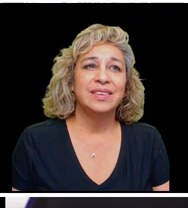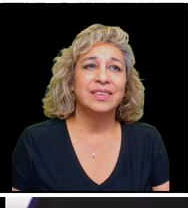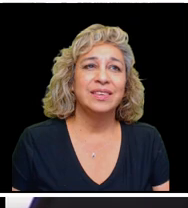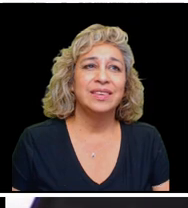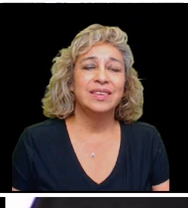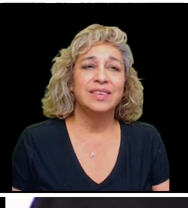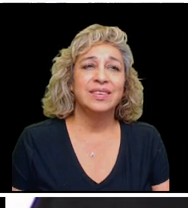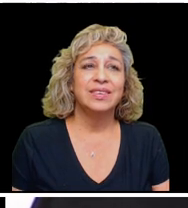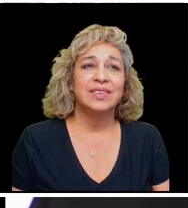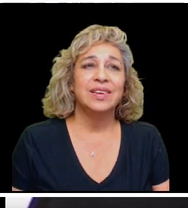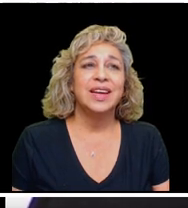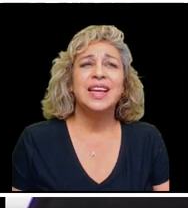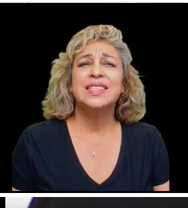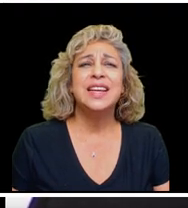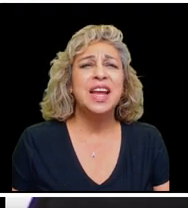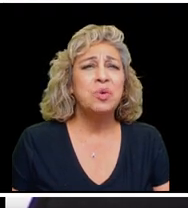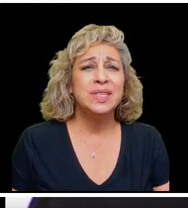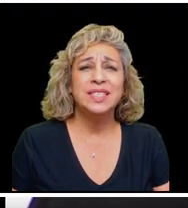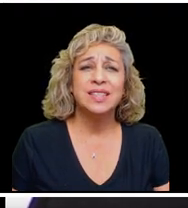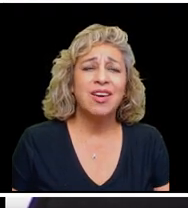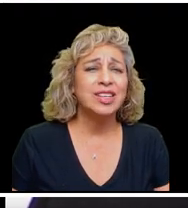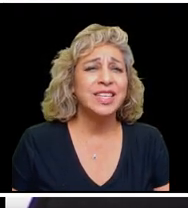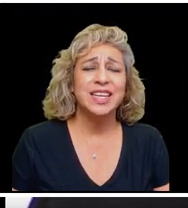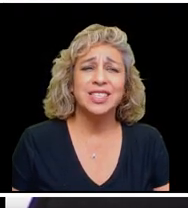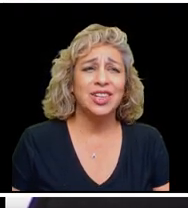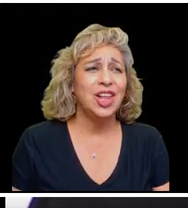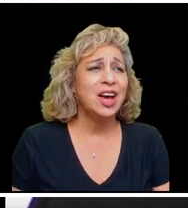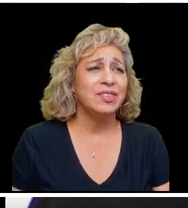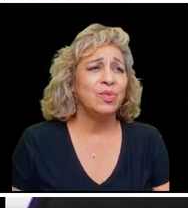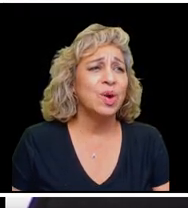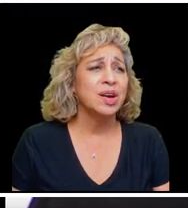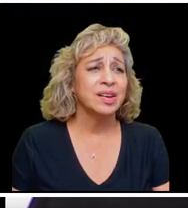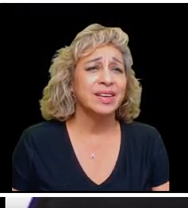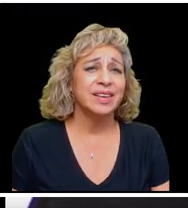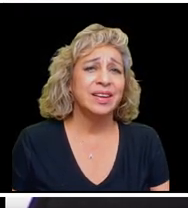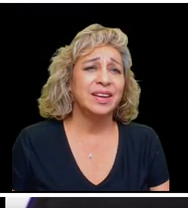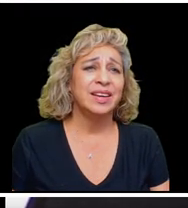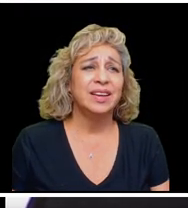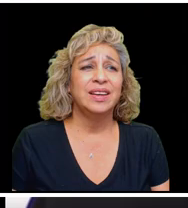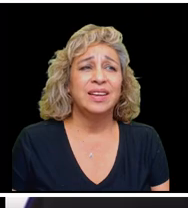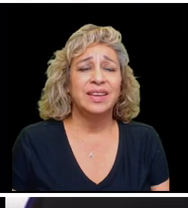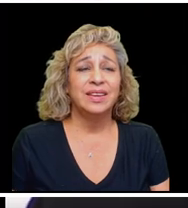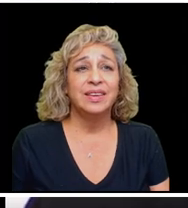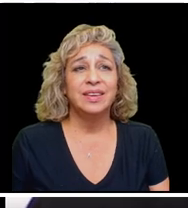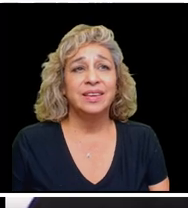is that now it's costing us a lot of work